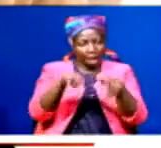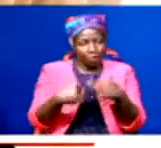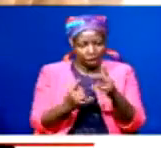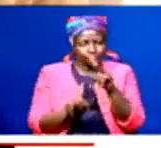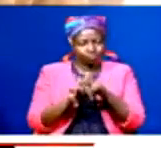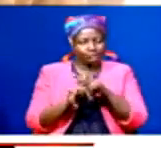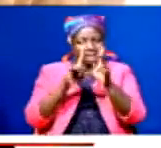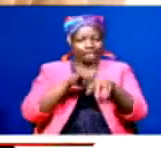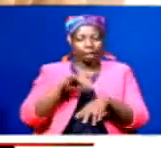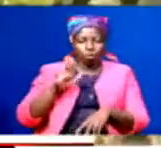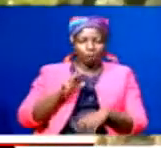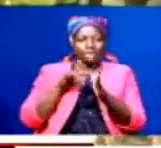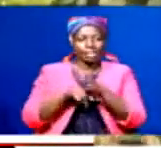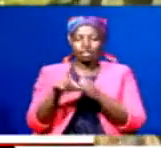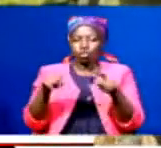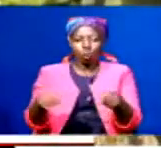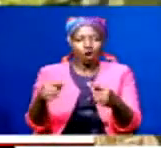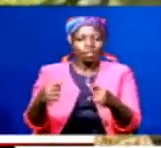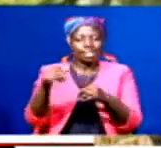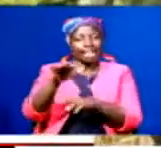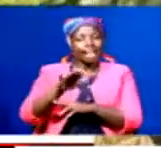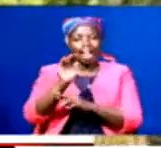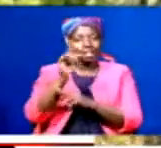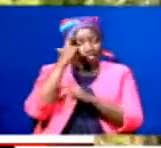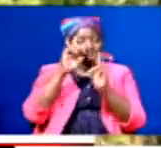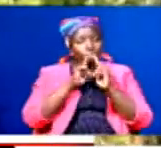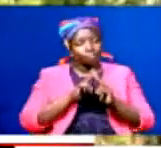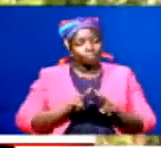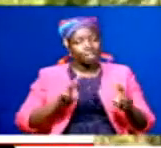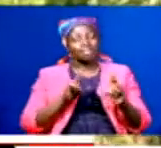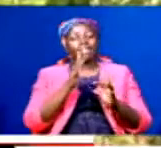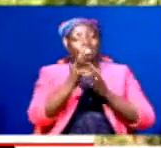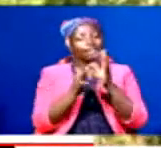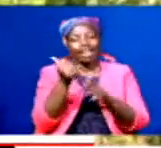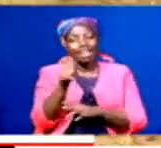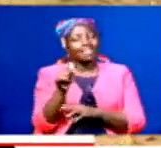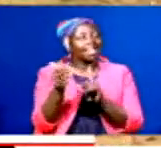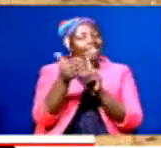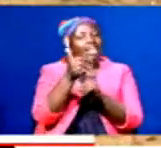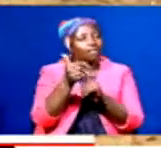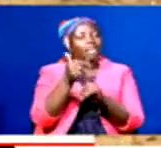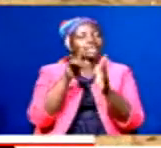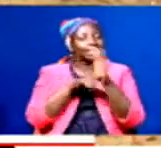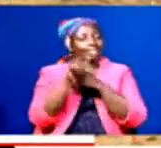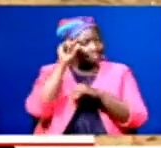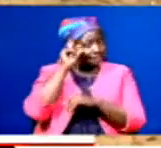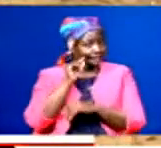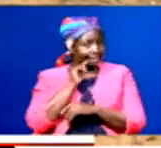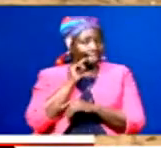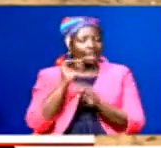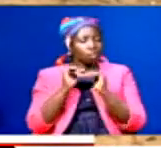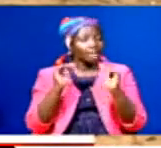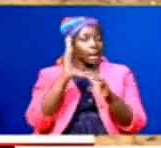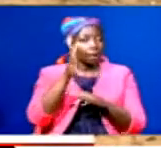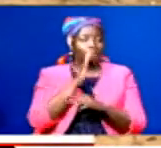the conflict-prone areas called for peace if any gains in gender equality are to be achieved. Inahitajika serikali pia